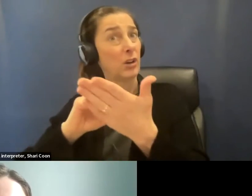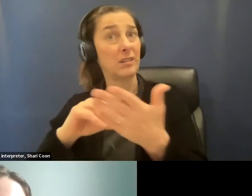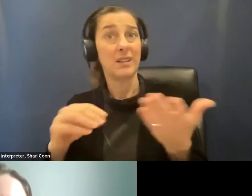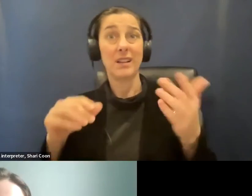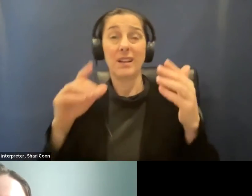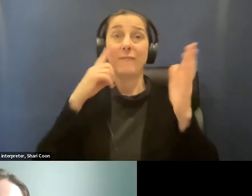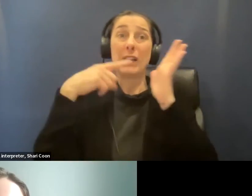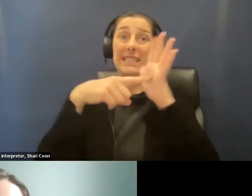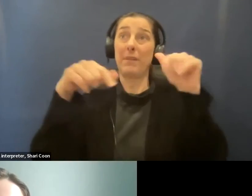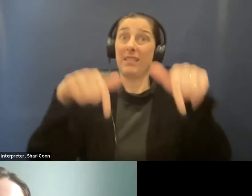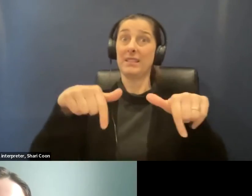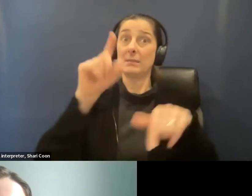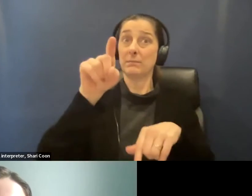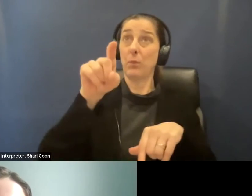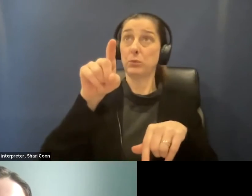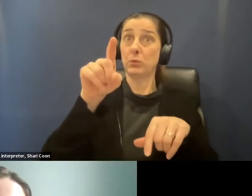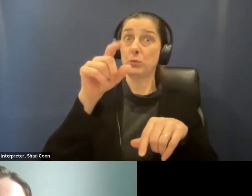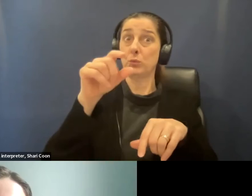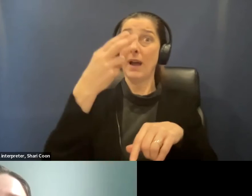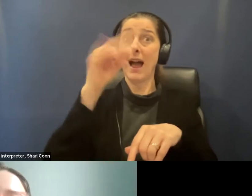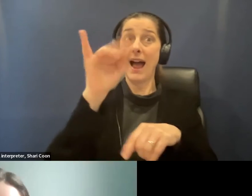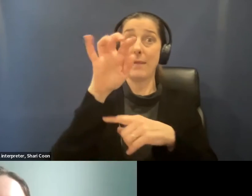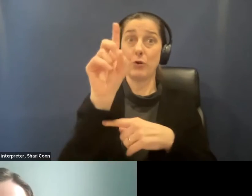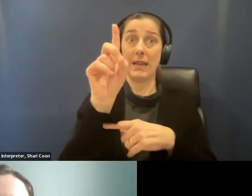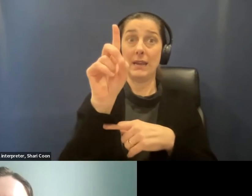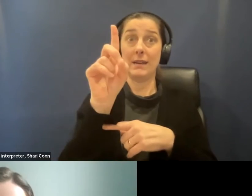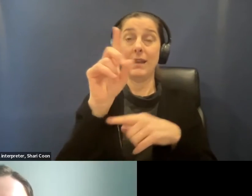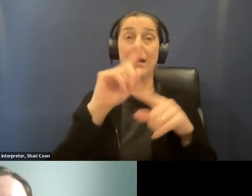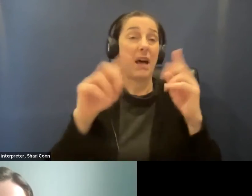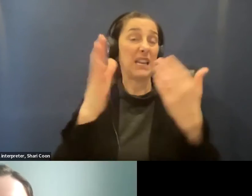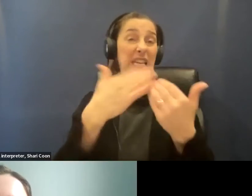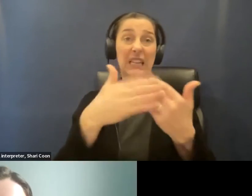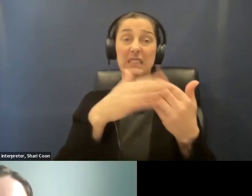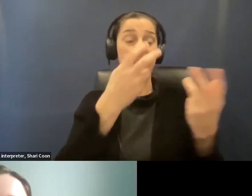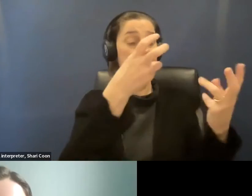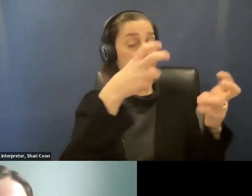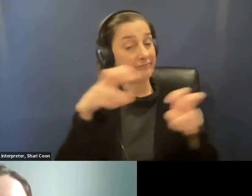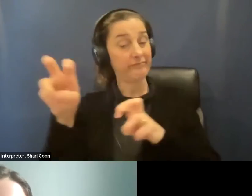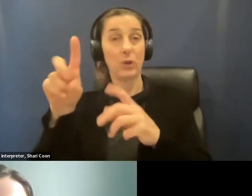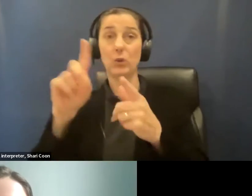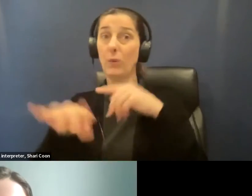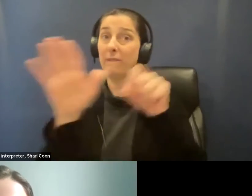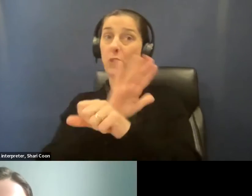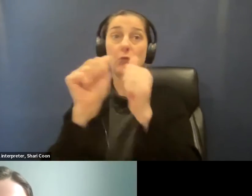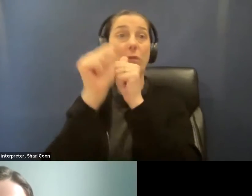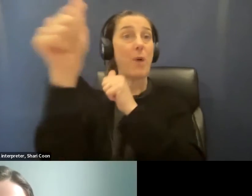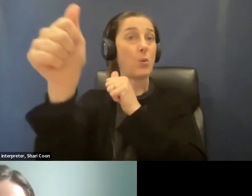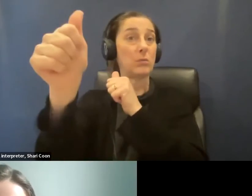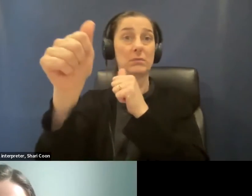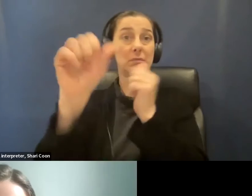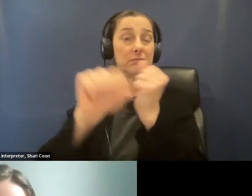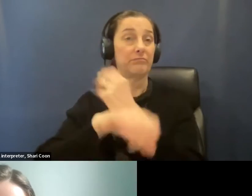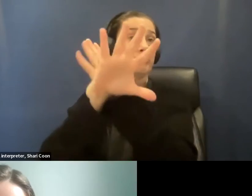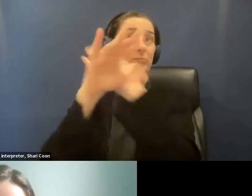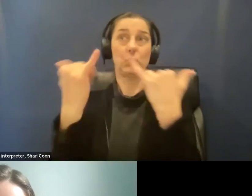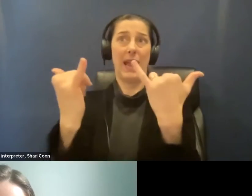session. We were able to pretty seamlessly transition into an entirely remote presentation today, almost without